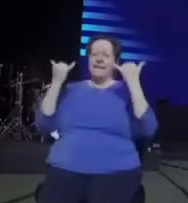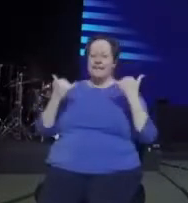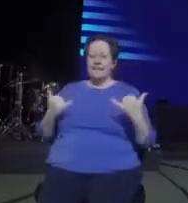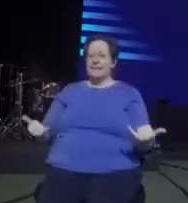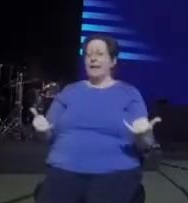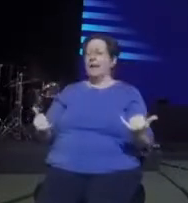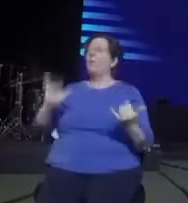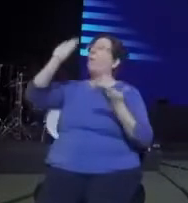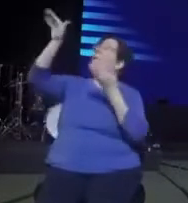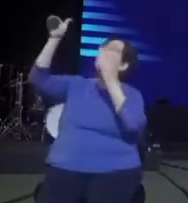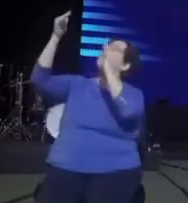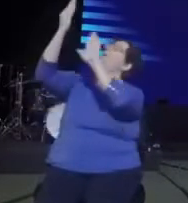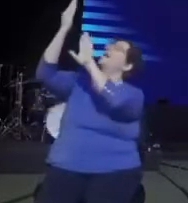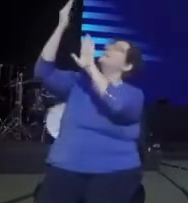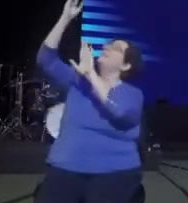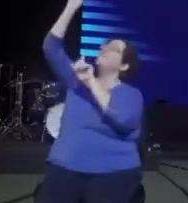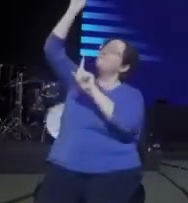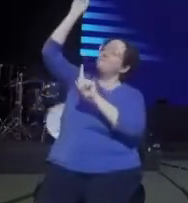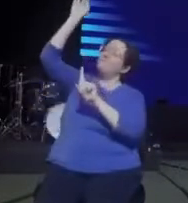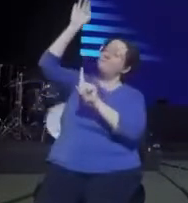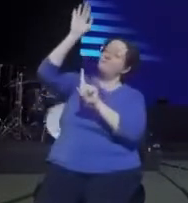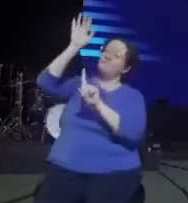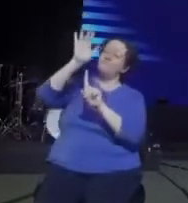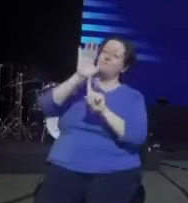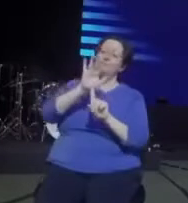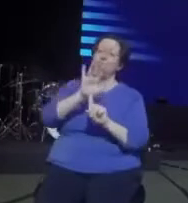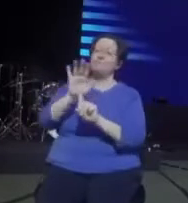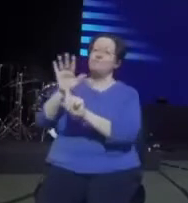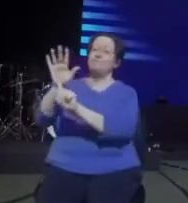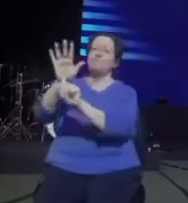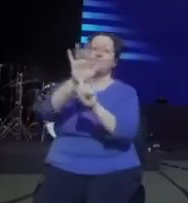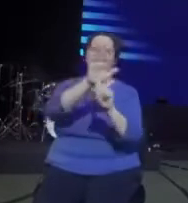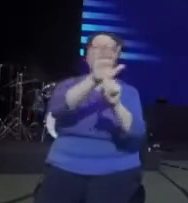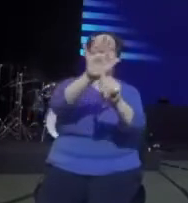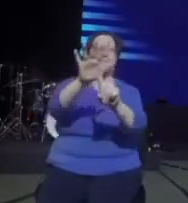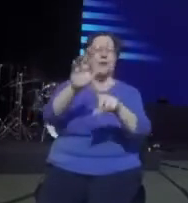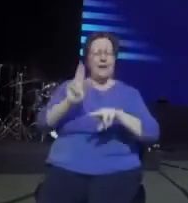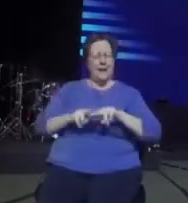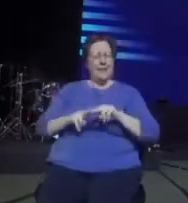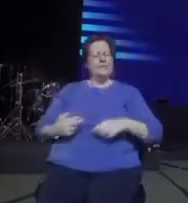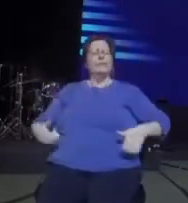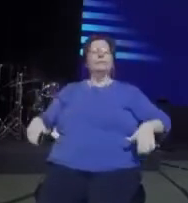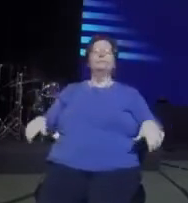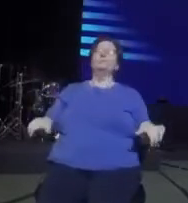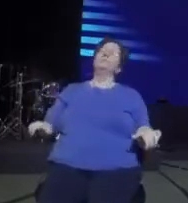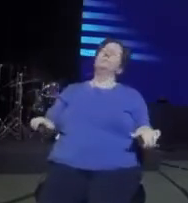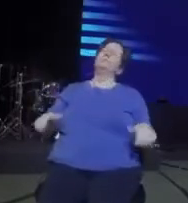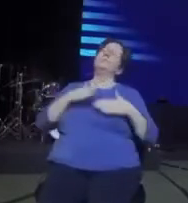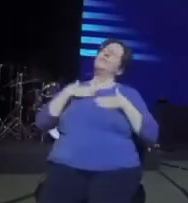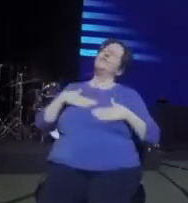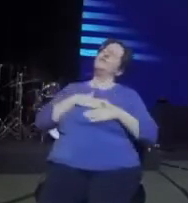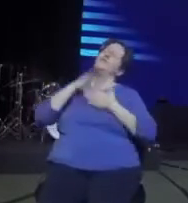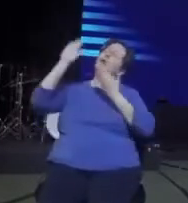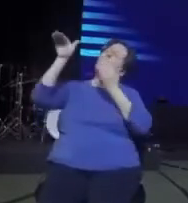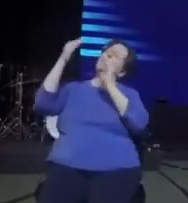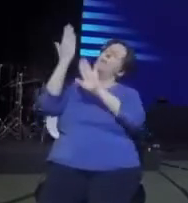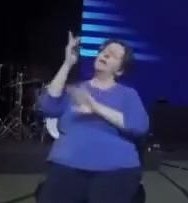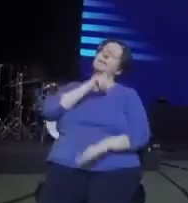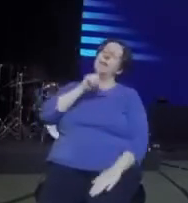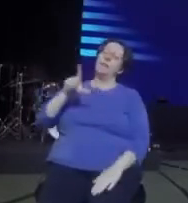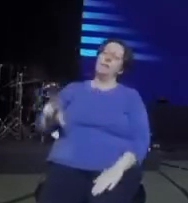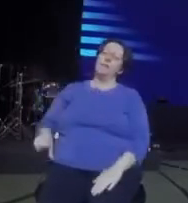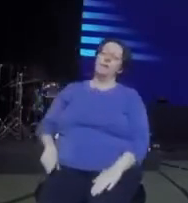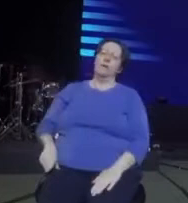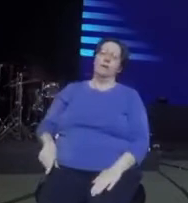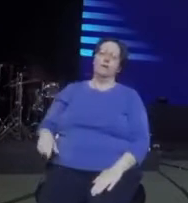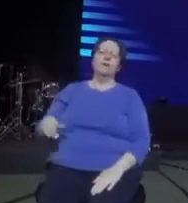just the presence of God all day long, and I just sat in a chair and had a great time with the Lord. I want you to go with me tonight.